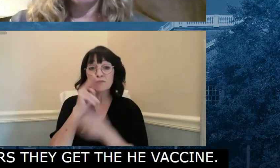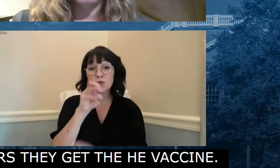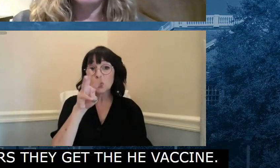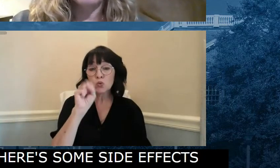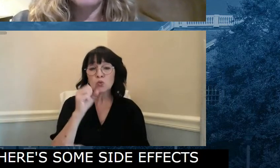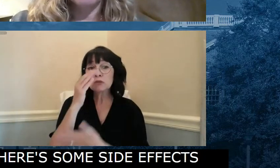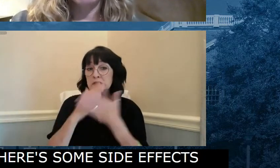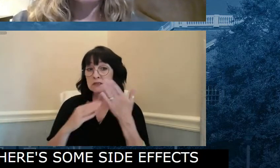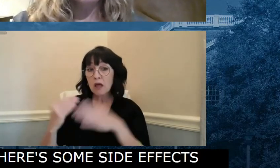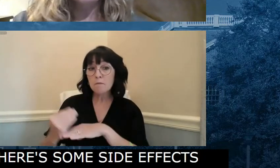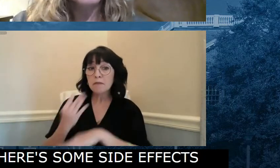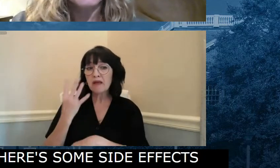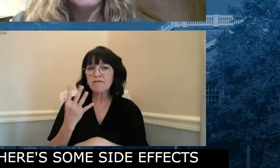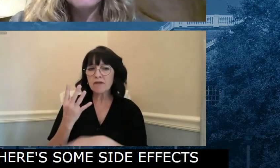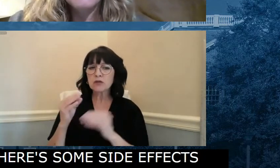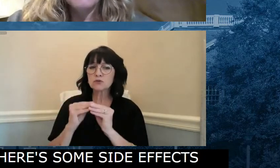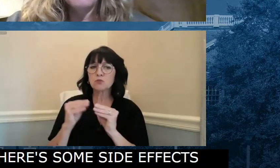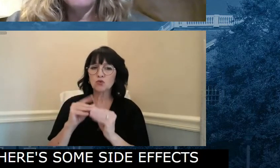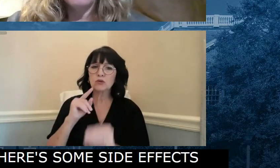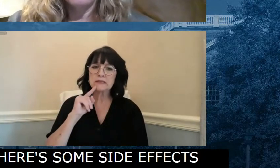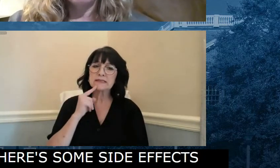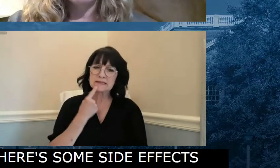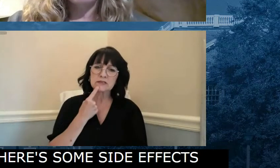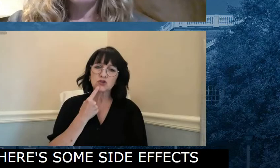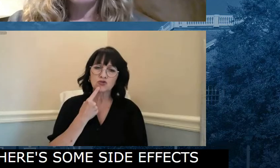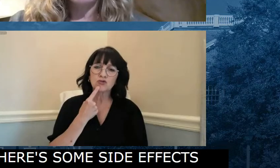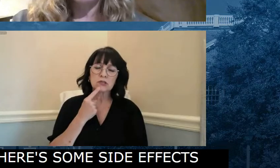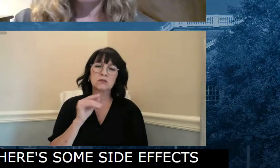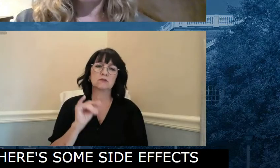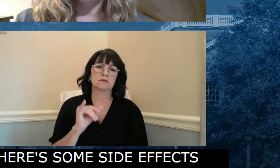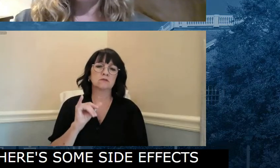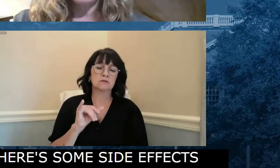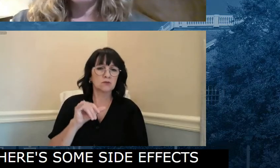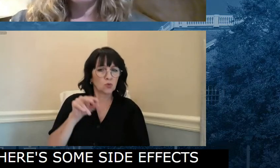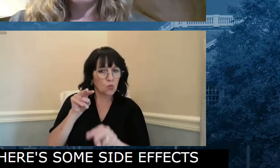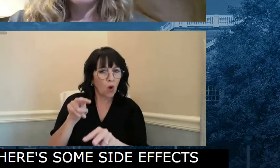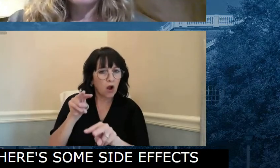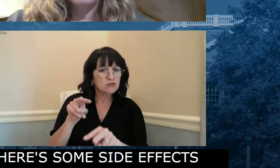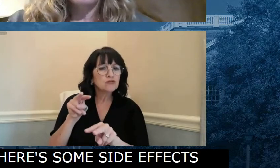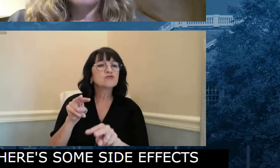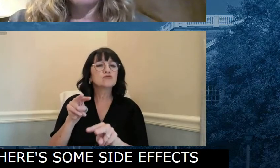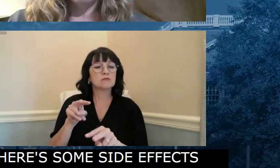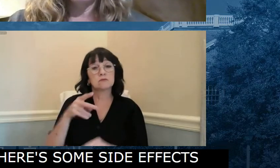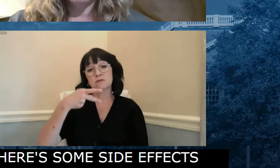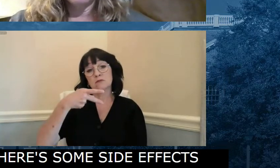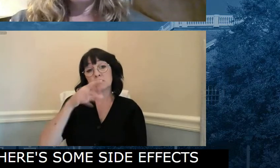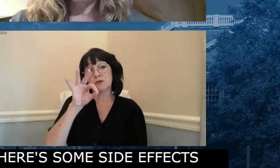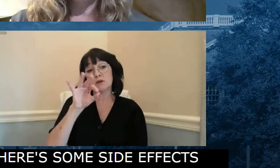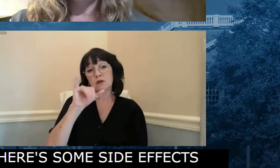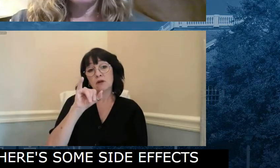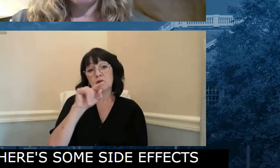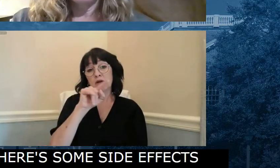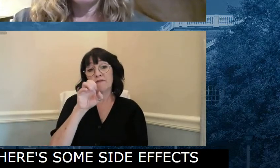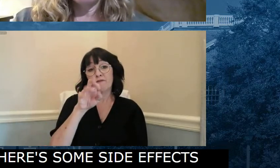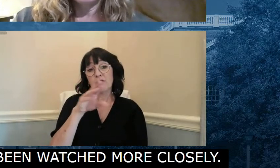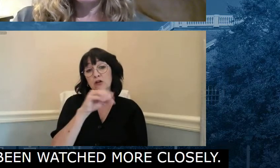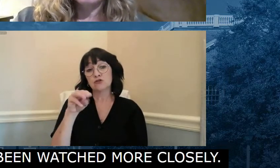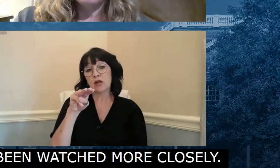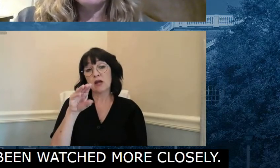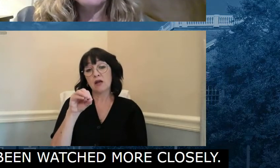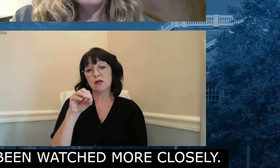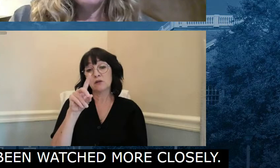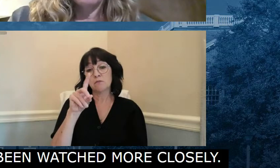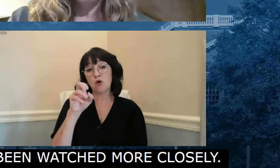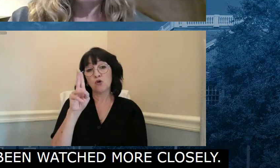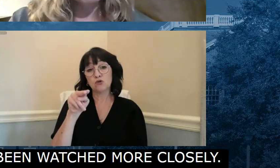have been watched more closely. For the Pfizer and Moderna, which are the mRNA